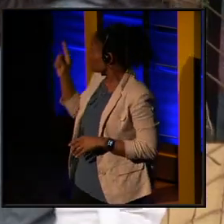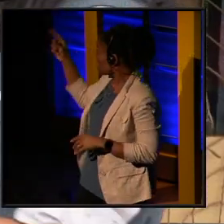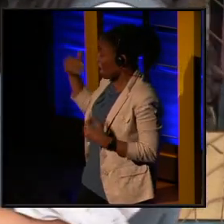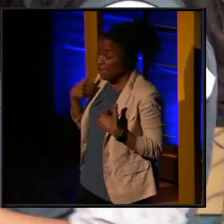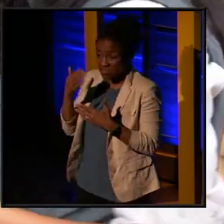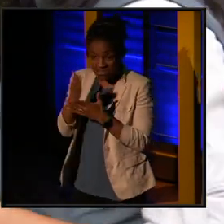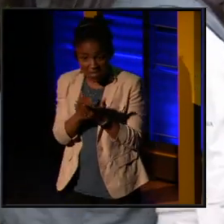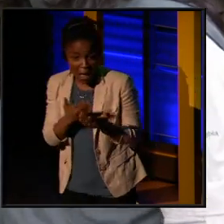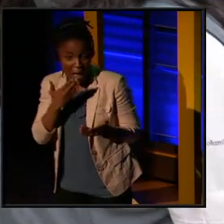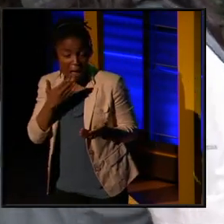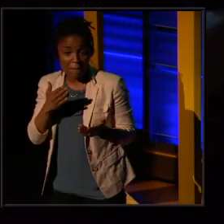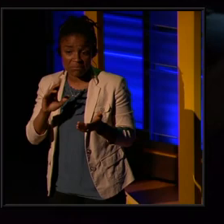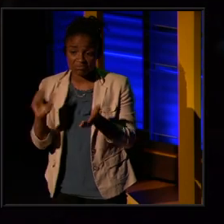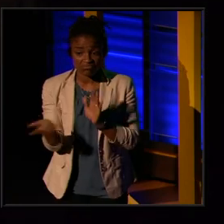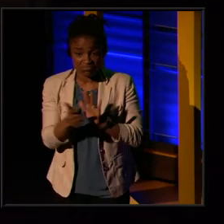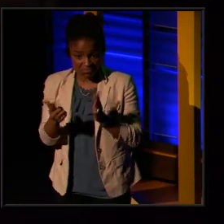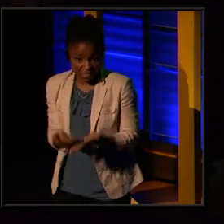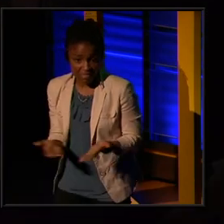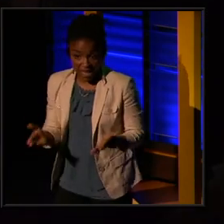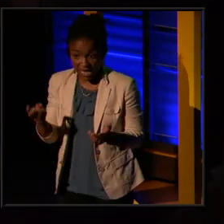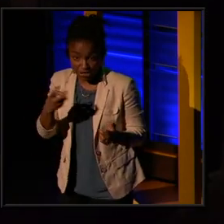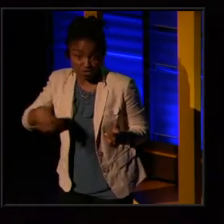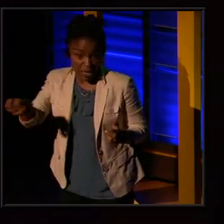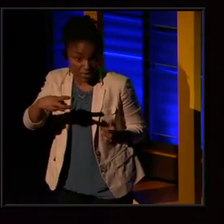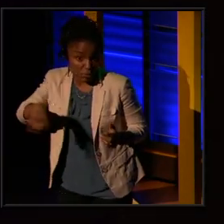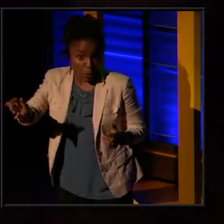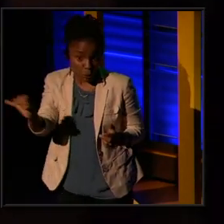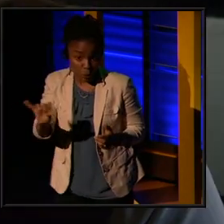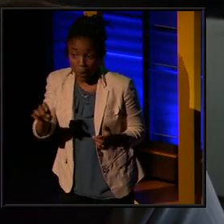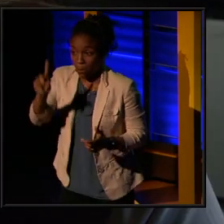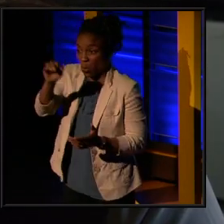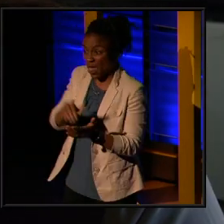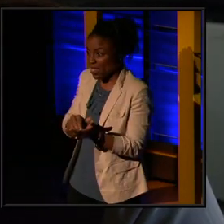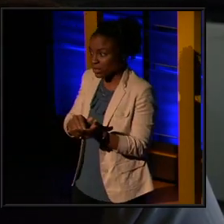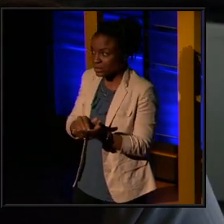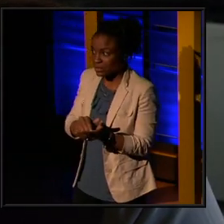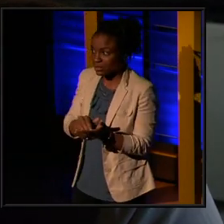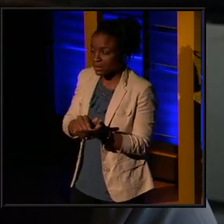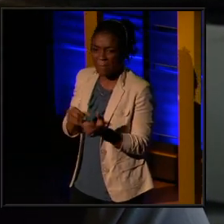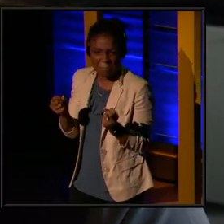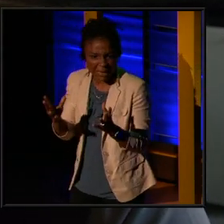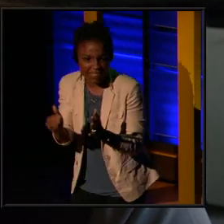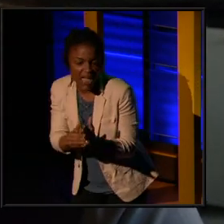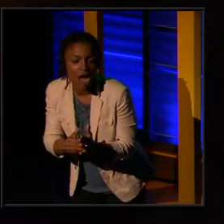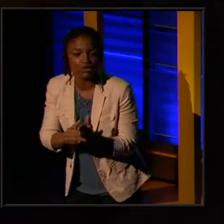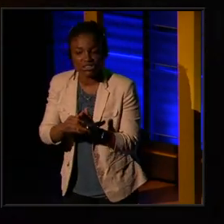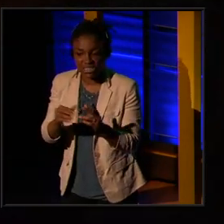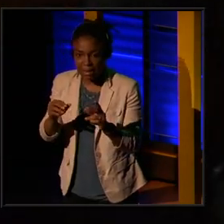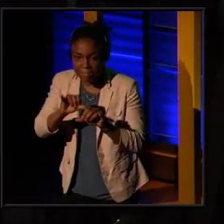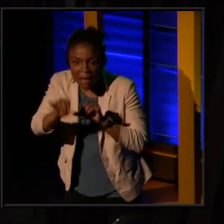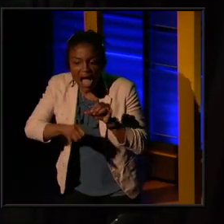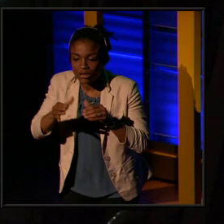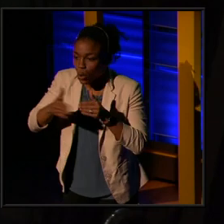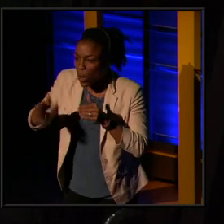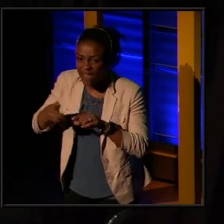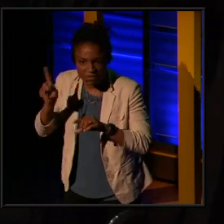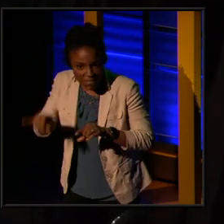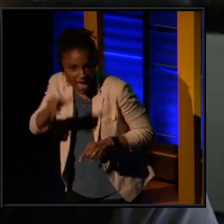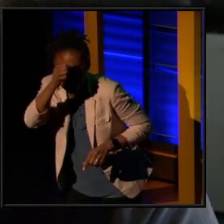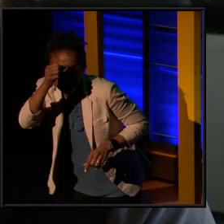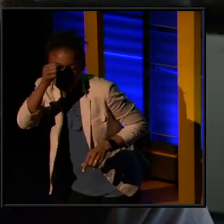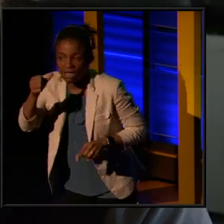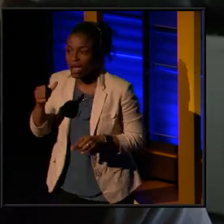being transported in a vehicle. I am thousands of kilometers away from the east coast of India, where these gill plates were sourced from, at